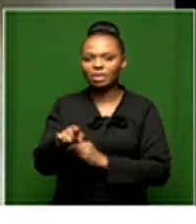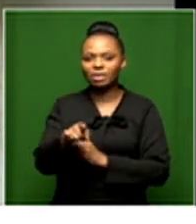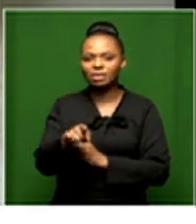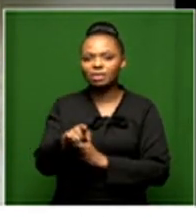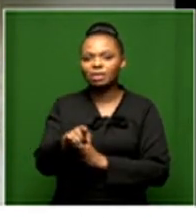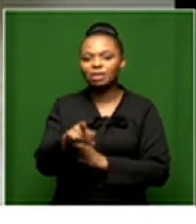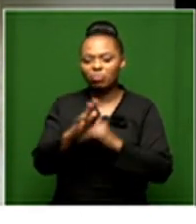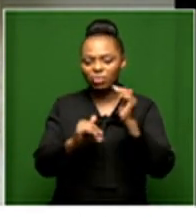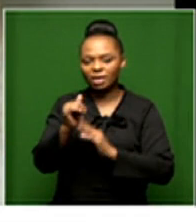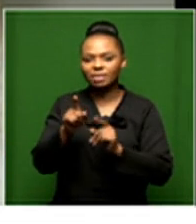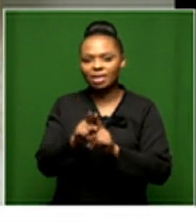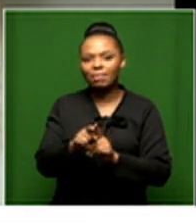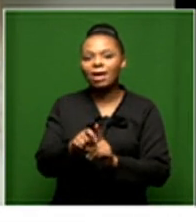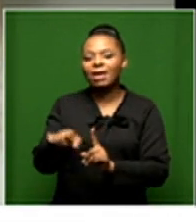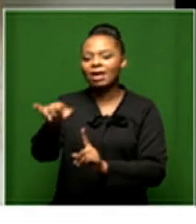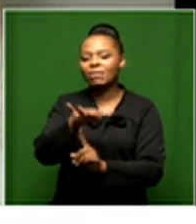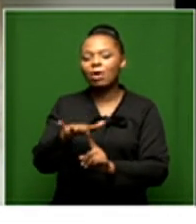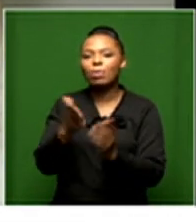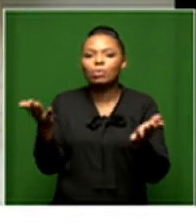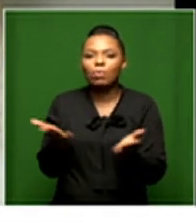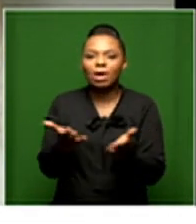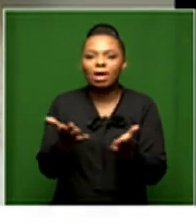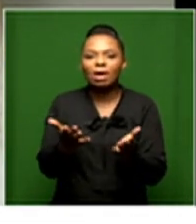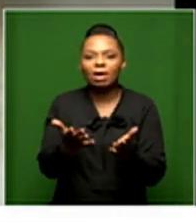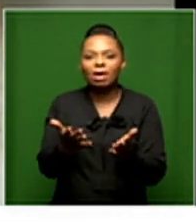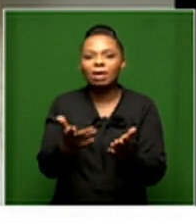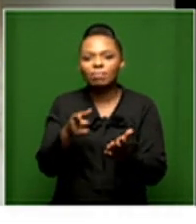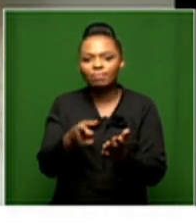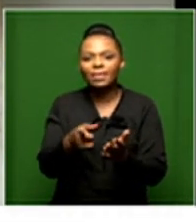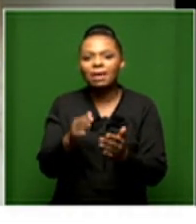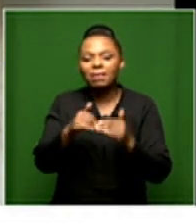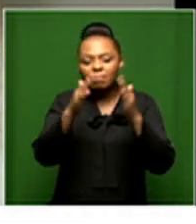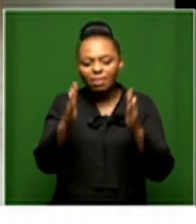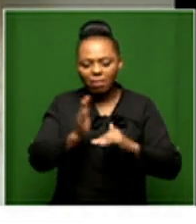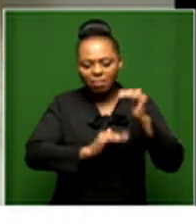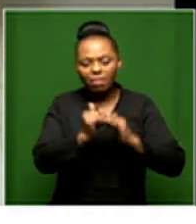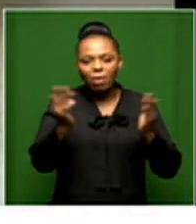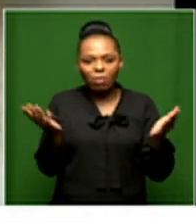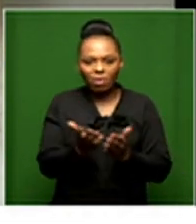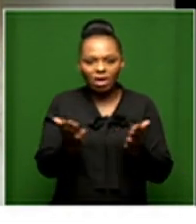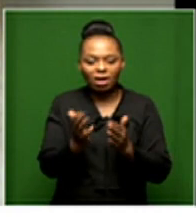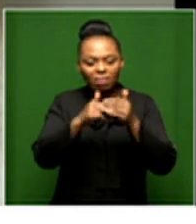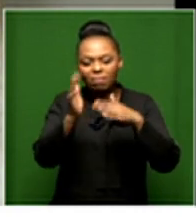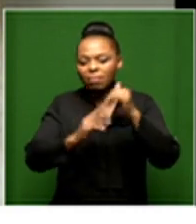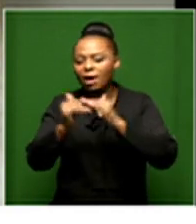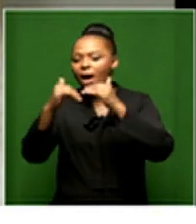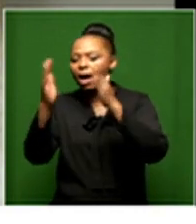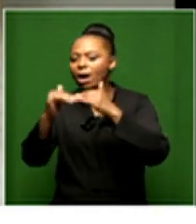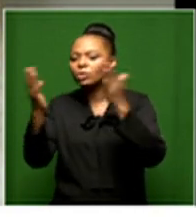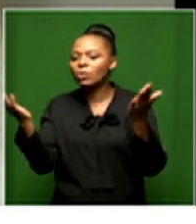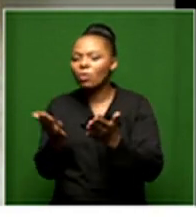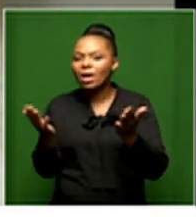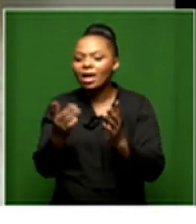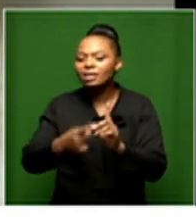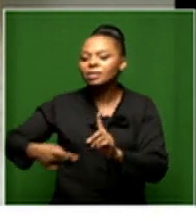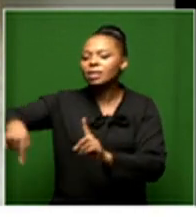important issue is location. Where are you placed? Where is your development being placed? What happens there in the